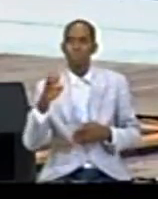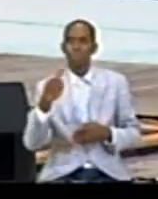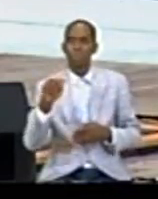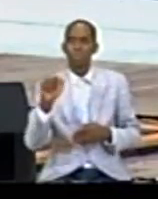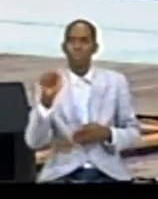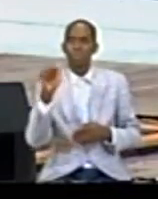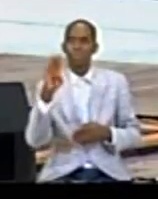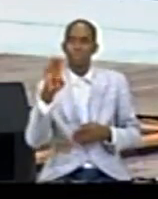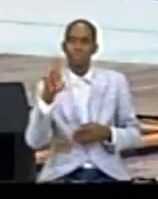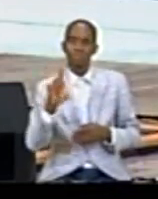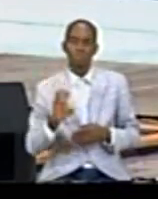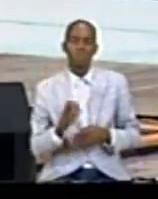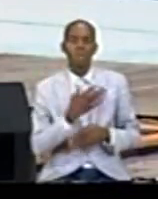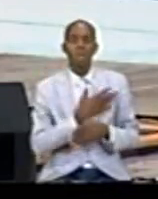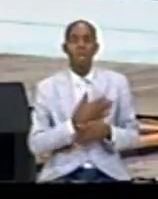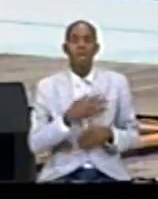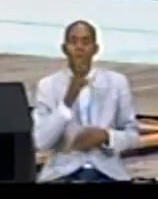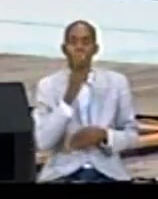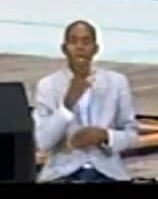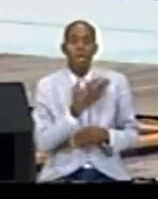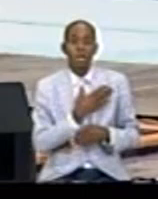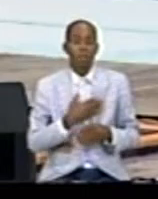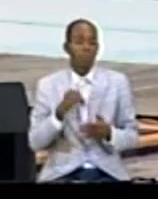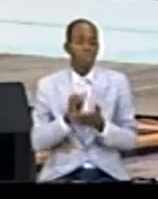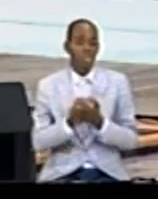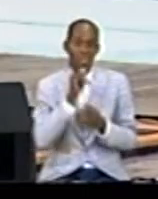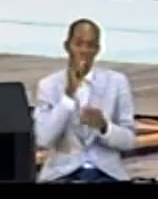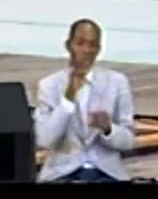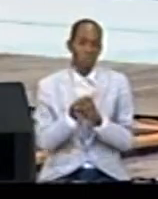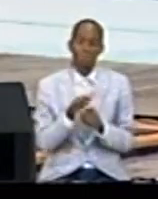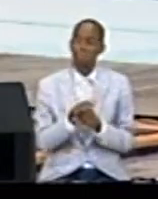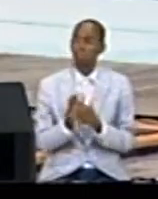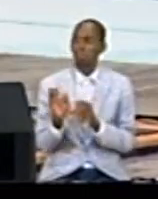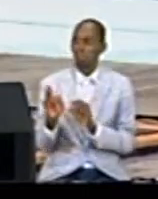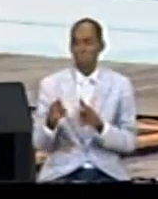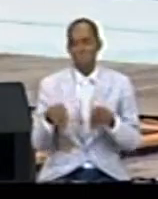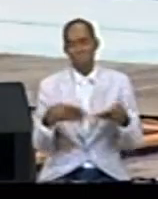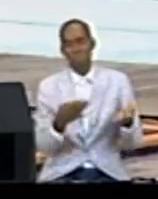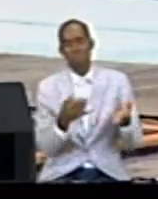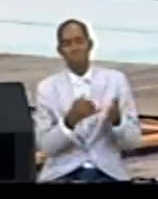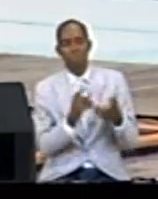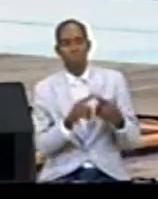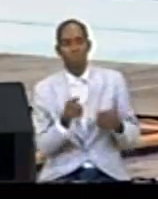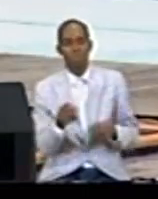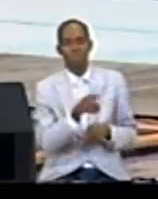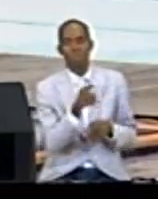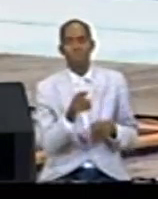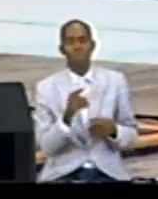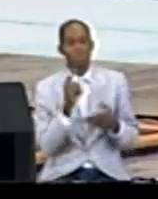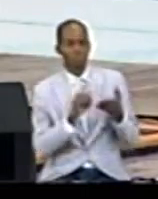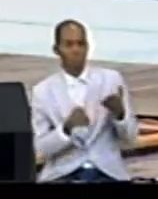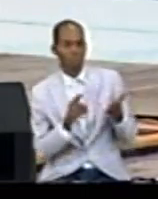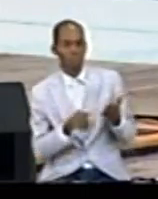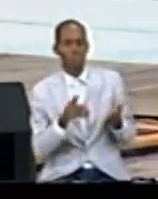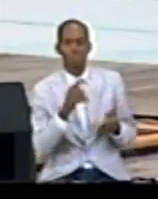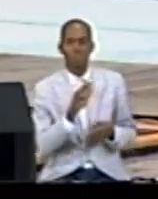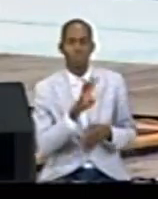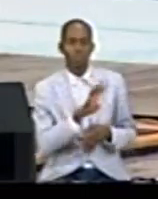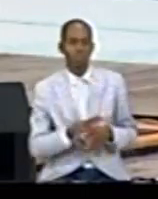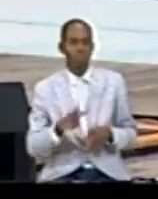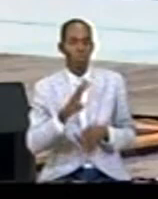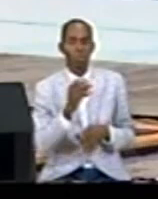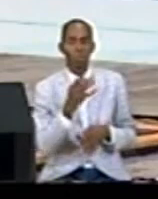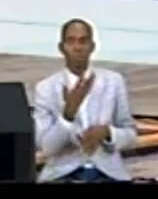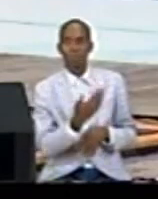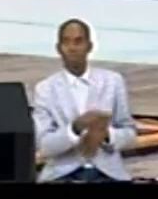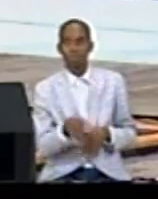enough. And they gave them just that. When they examined them, 10 days after, they